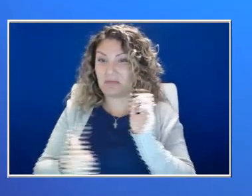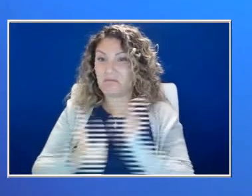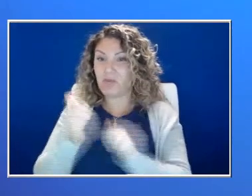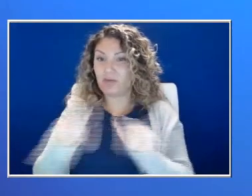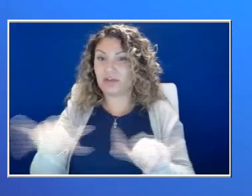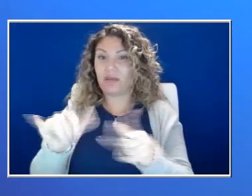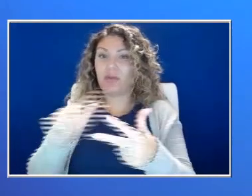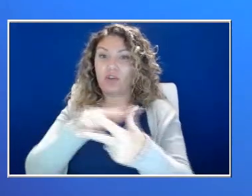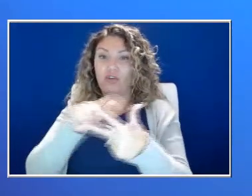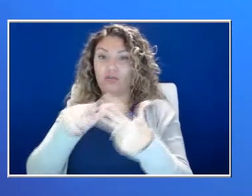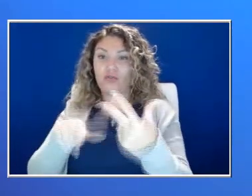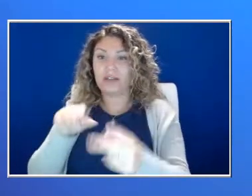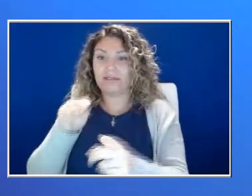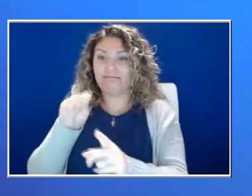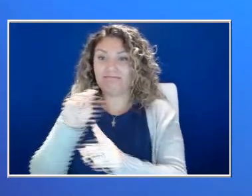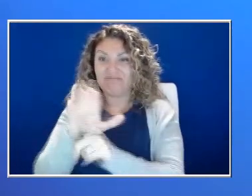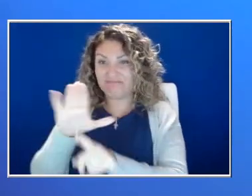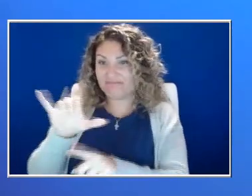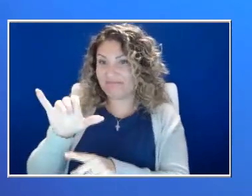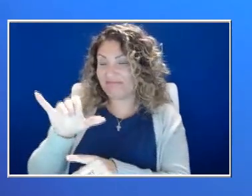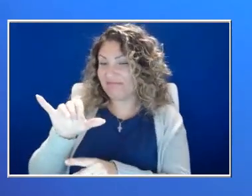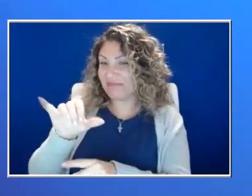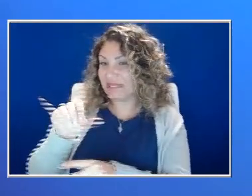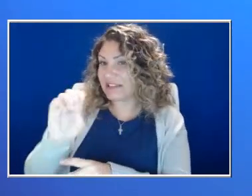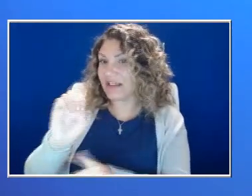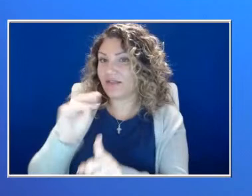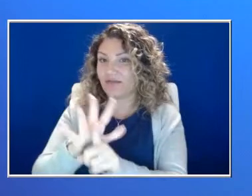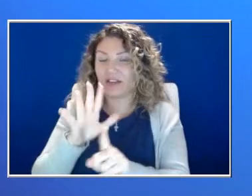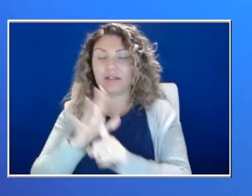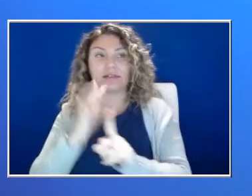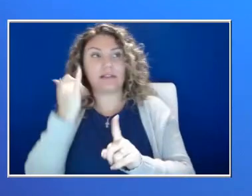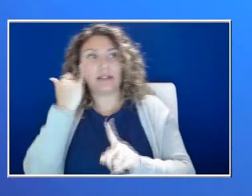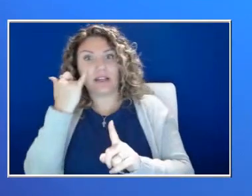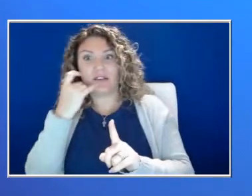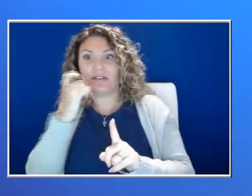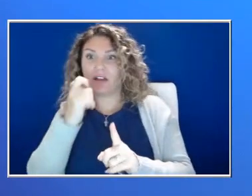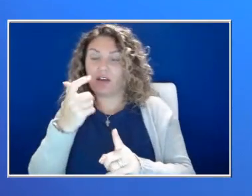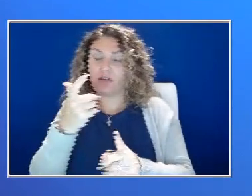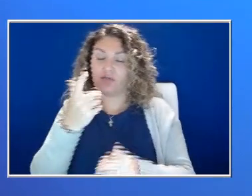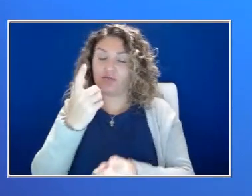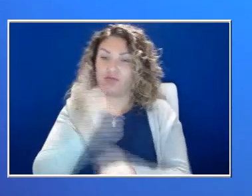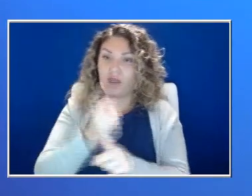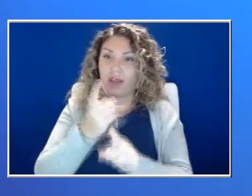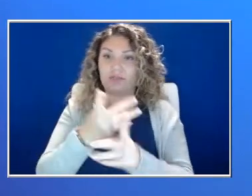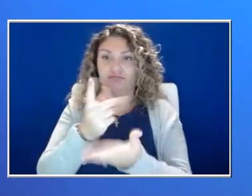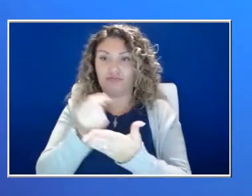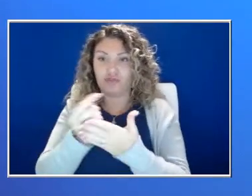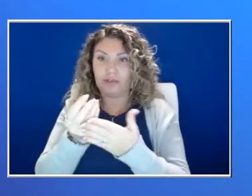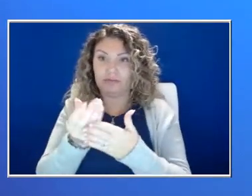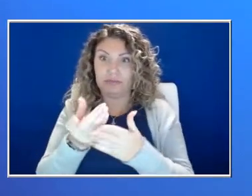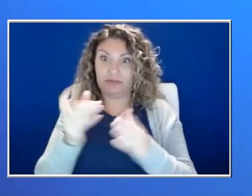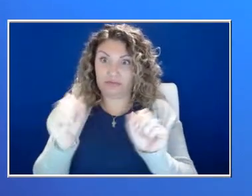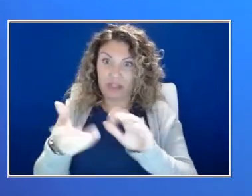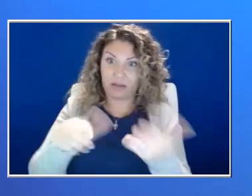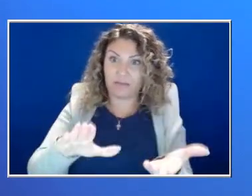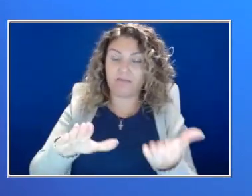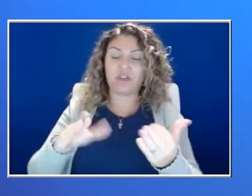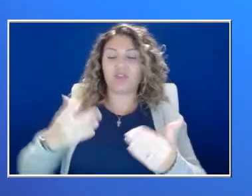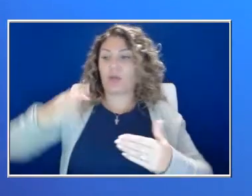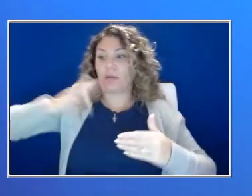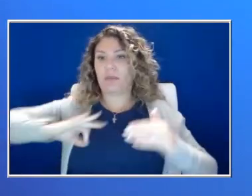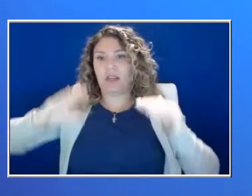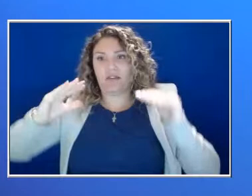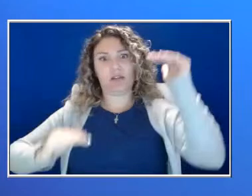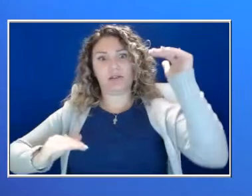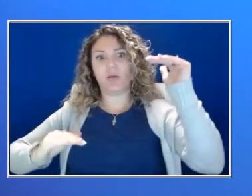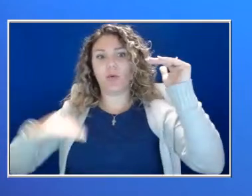myeloma in this stage is deadly, if you don't give the right treatment. And with the CAR T cell, the benefit of it outweighed the risk. The major side effect, as